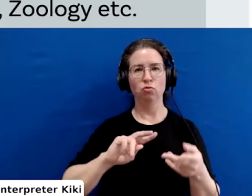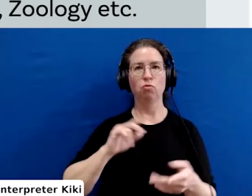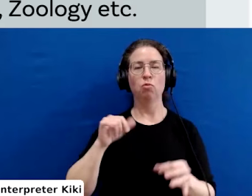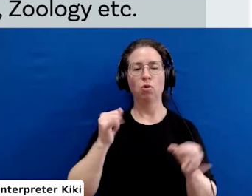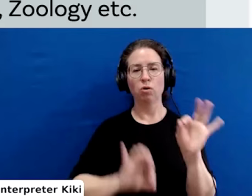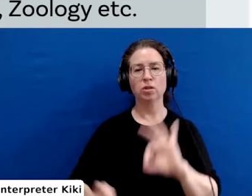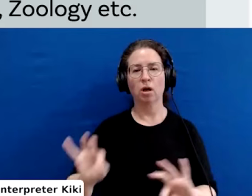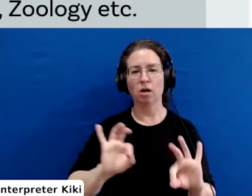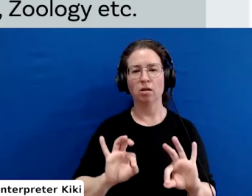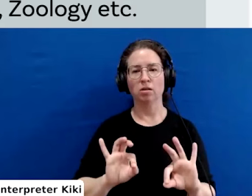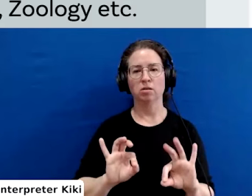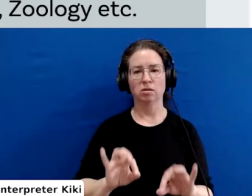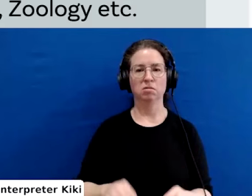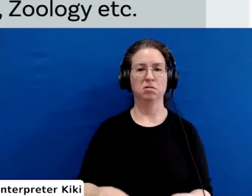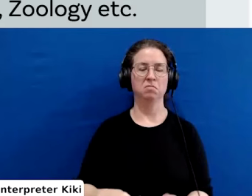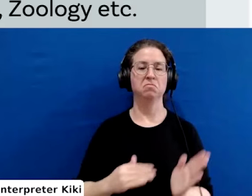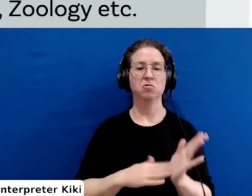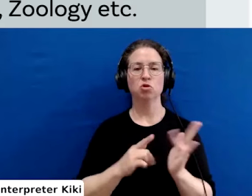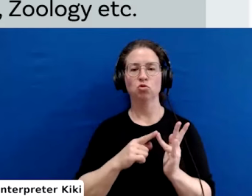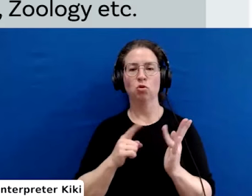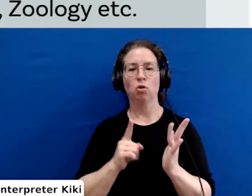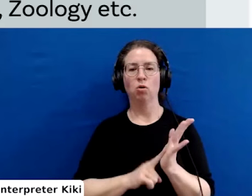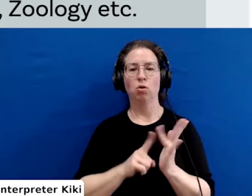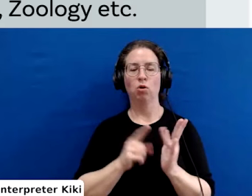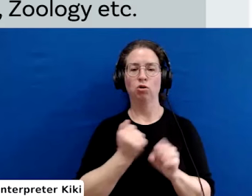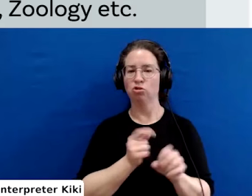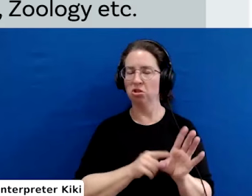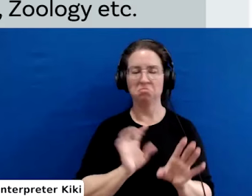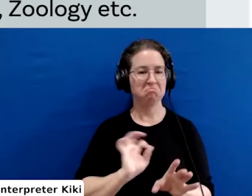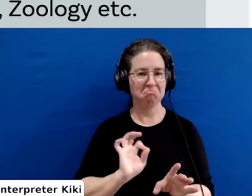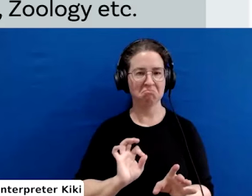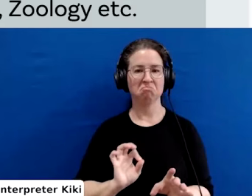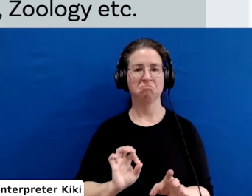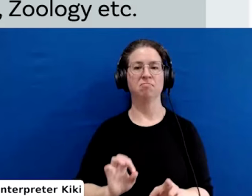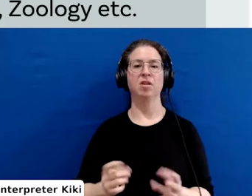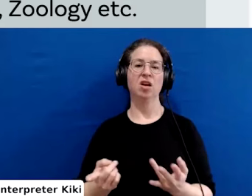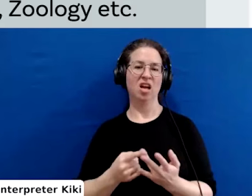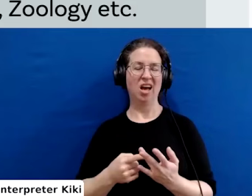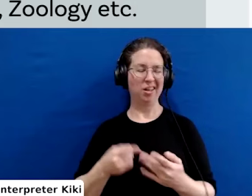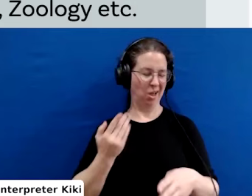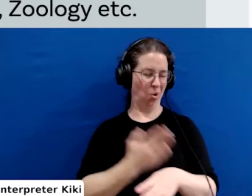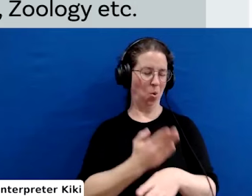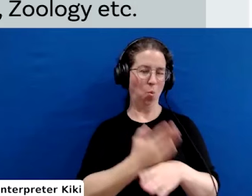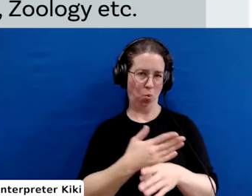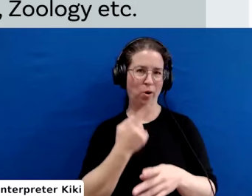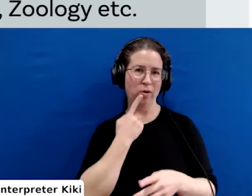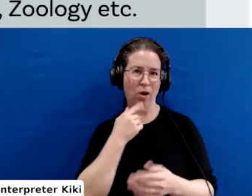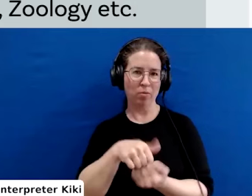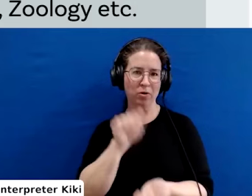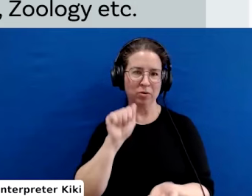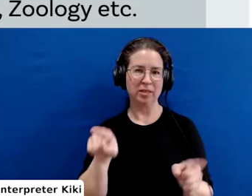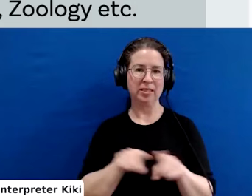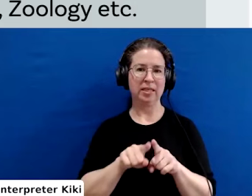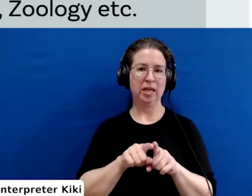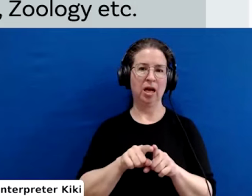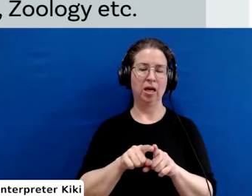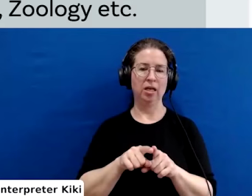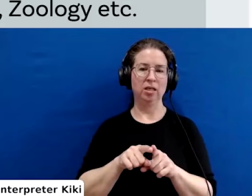other occupational degrees such as surveying, construction management, architecture are not eligible.